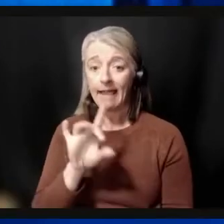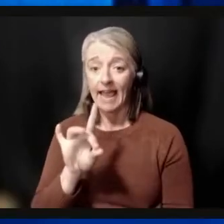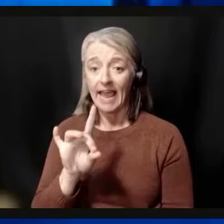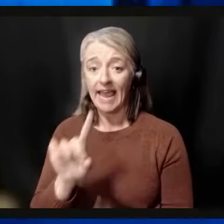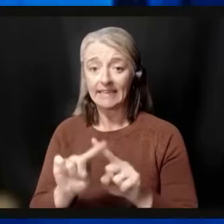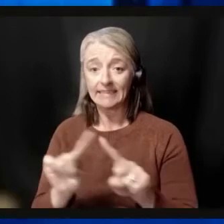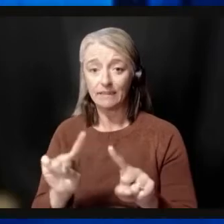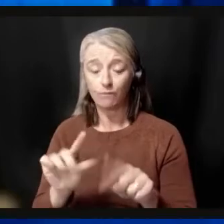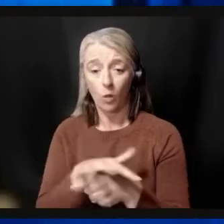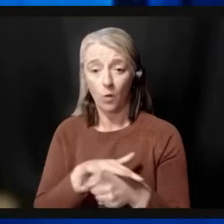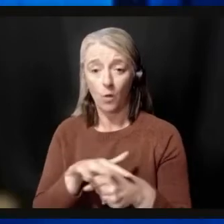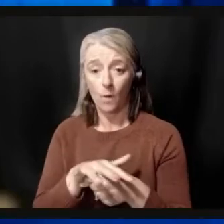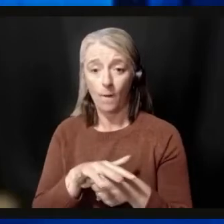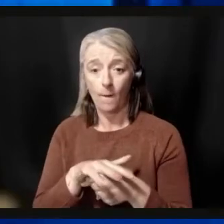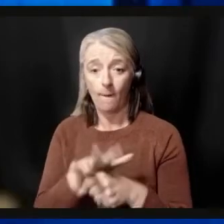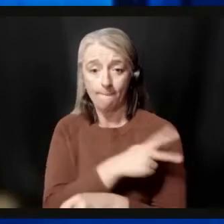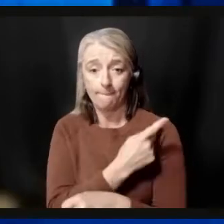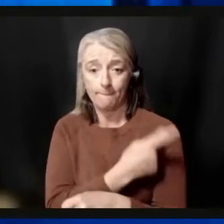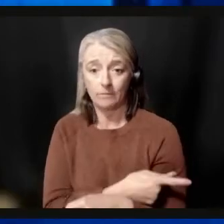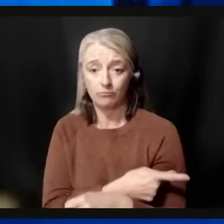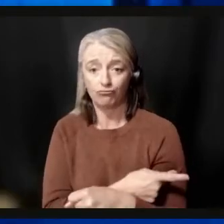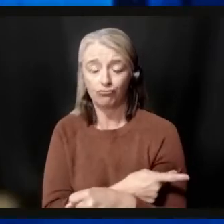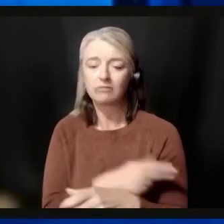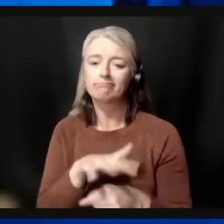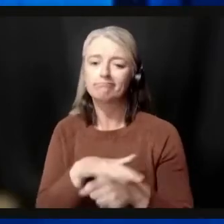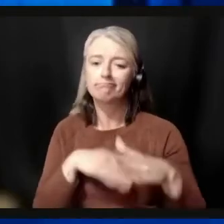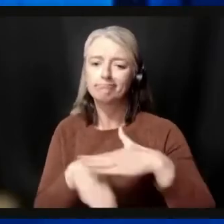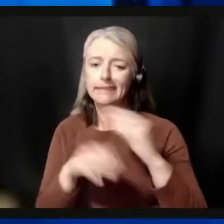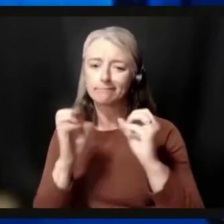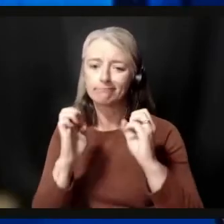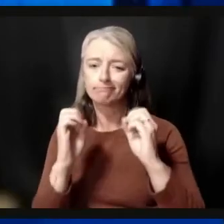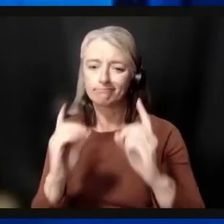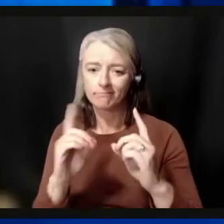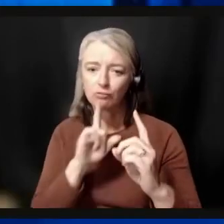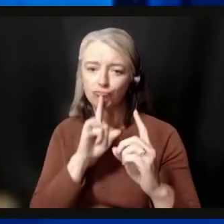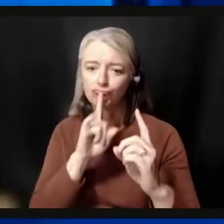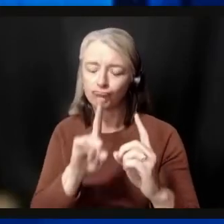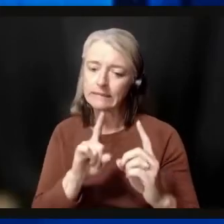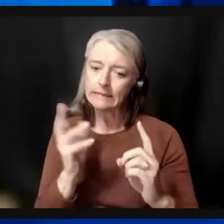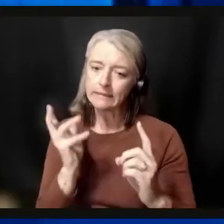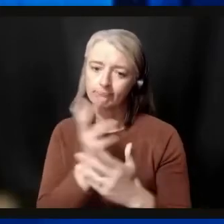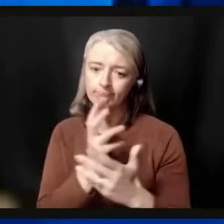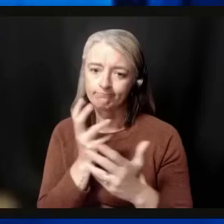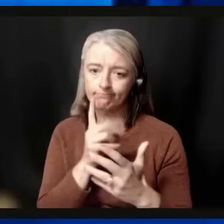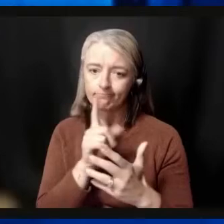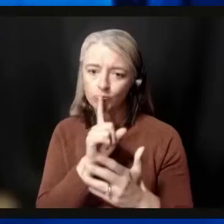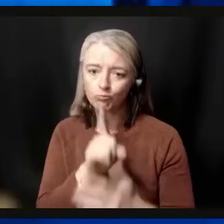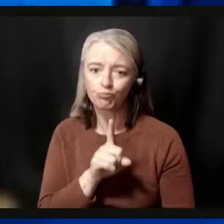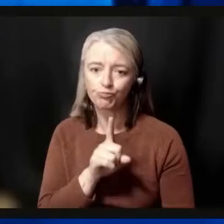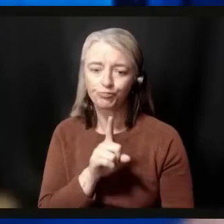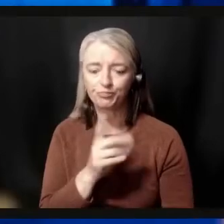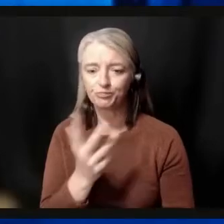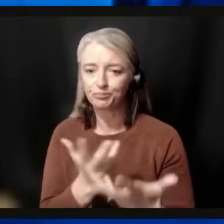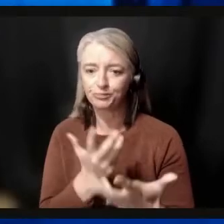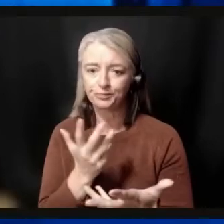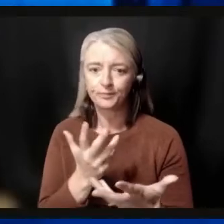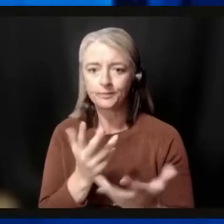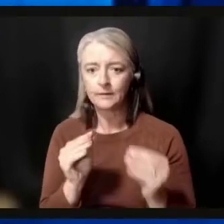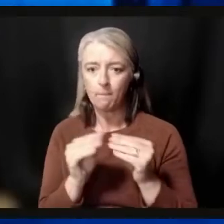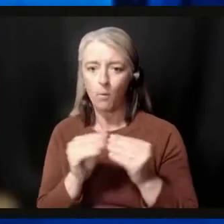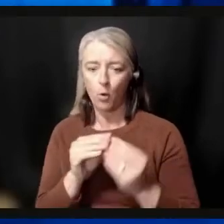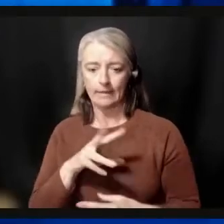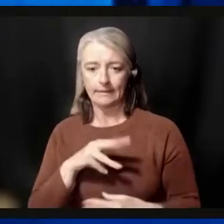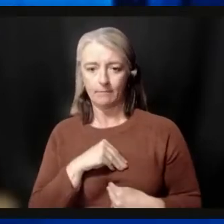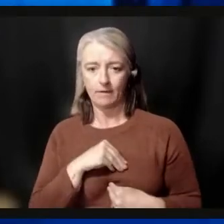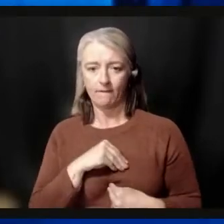the basic education and information. So I think that was really a lot more accepted by family members, where they could all